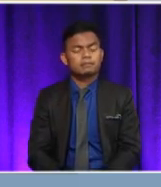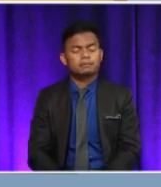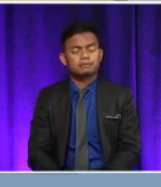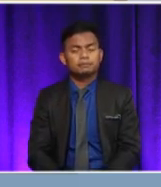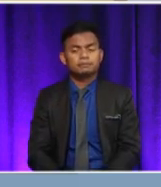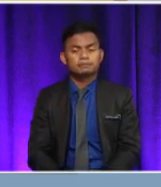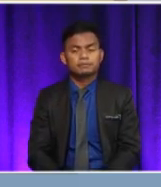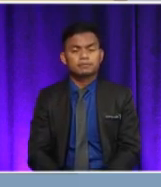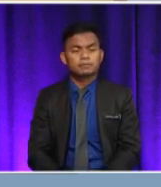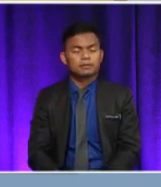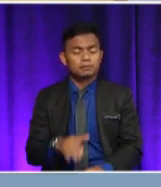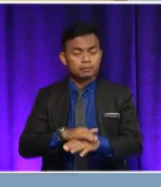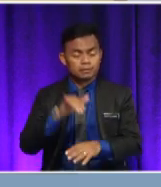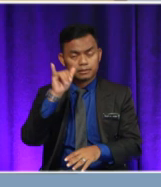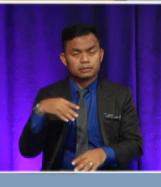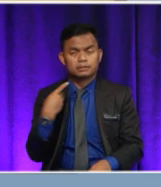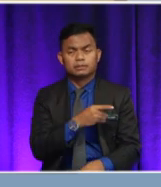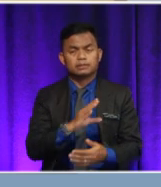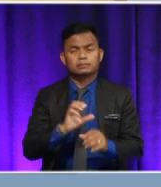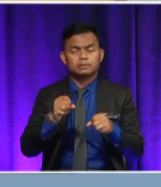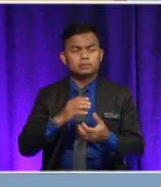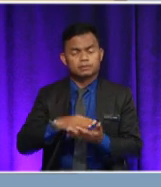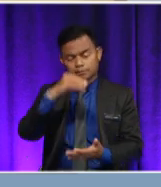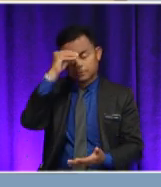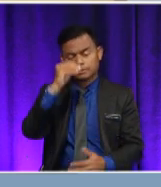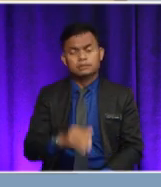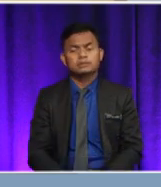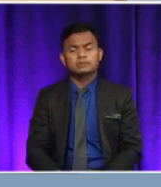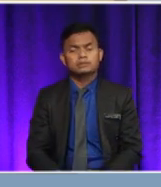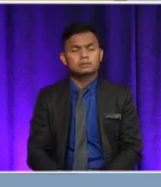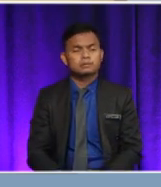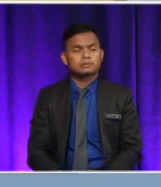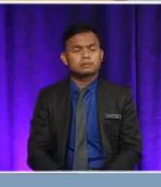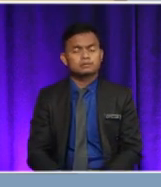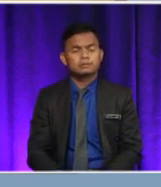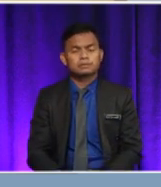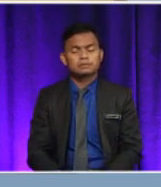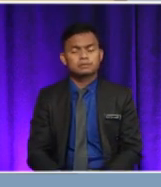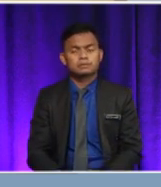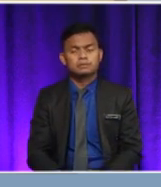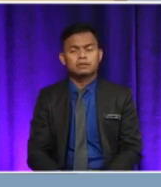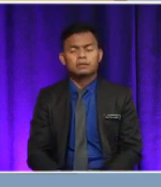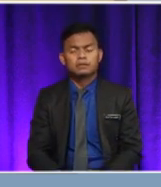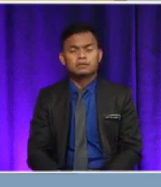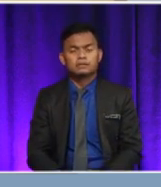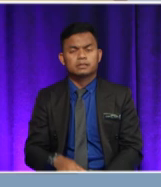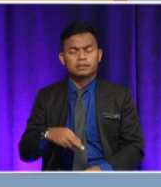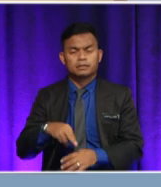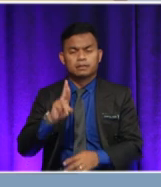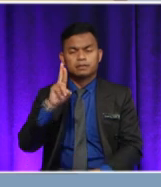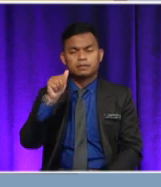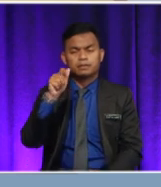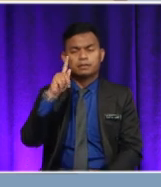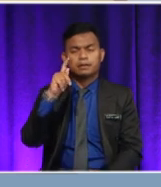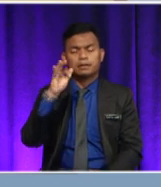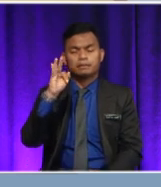there's lots that we can try, especially in our country. There's stuff like rafting, kayaking.